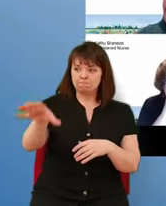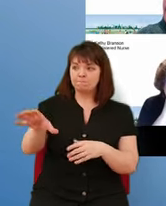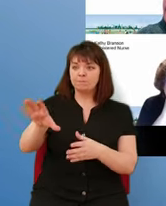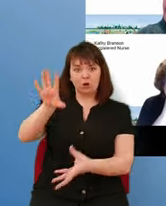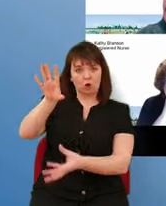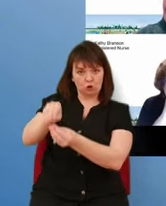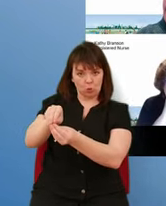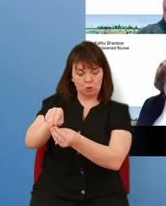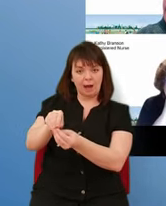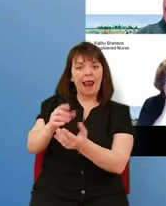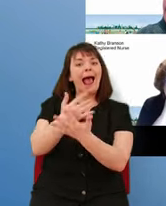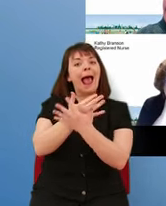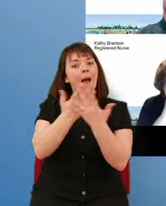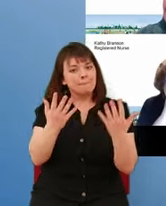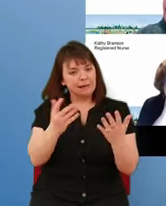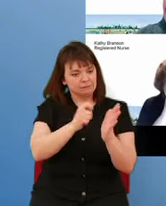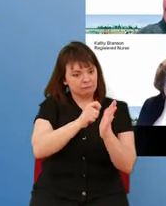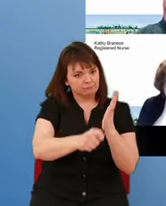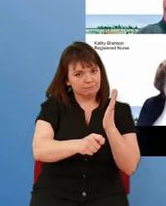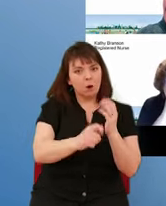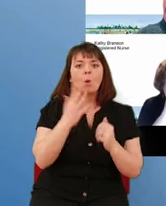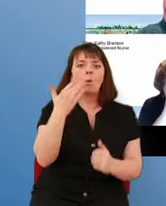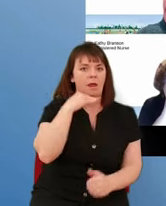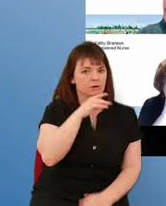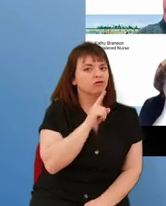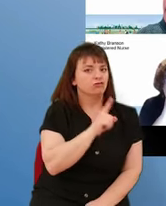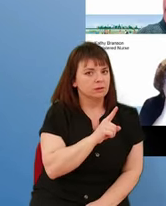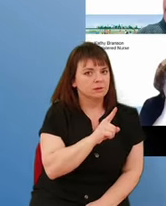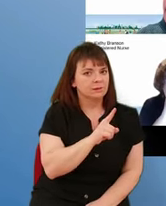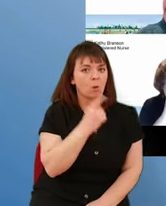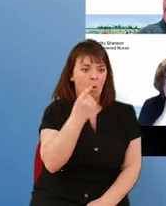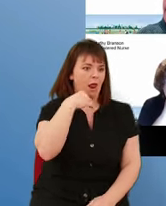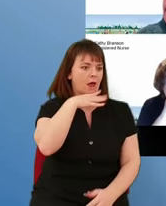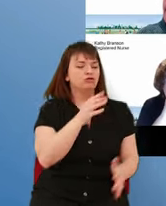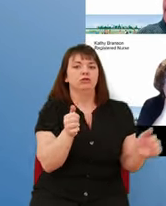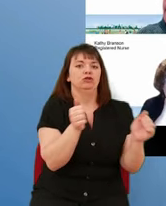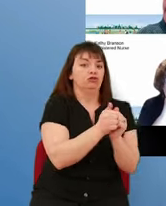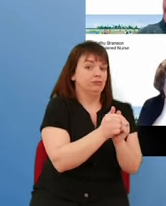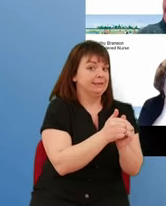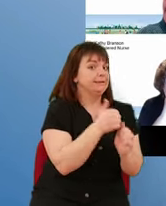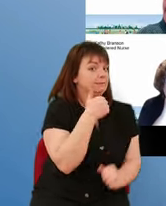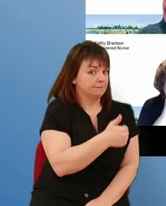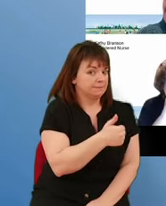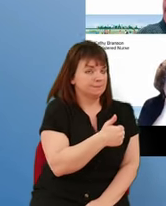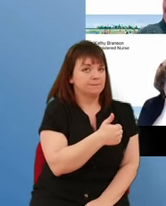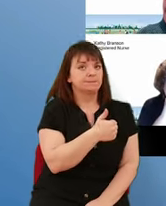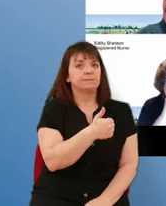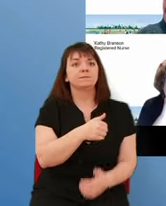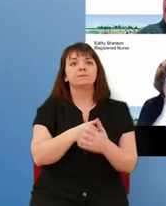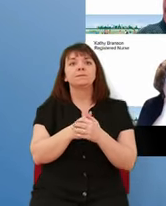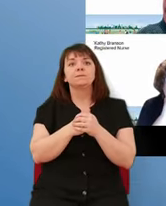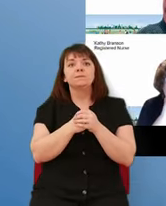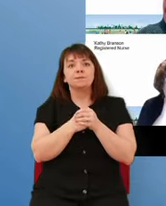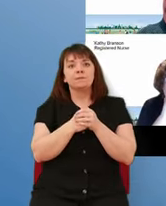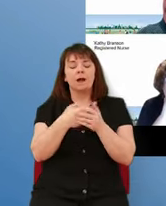of those, I'm very, very pleased to say majority of practices have signed up to all the services that are